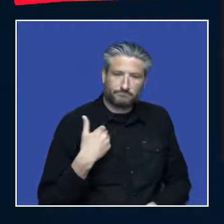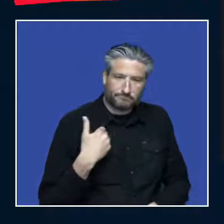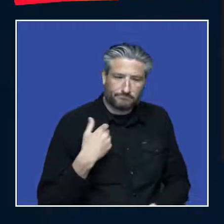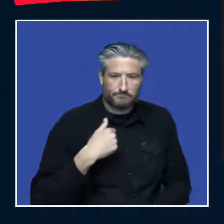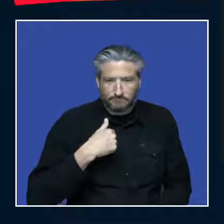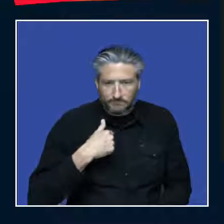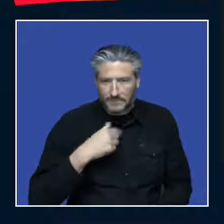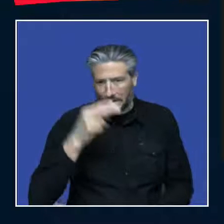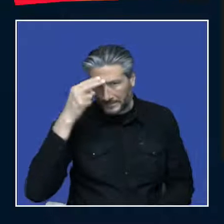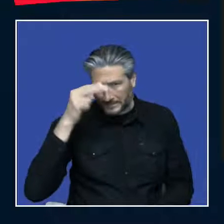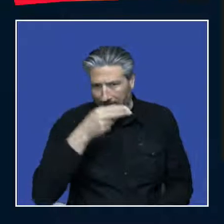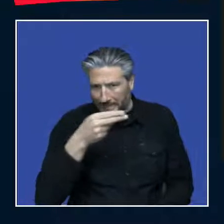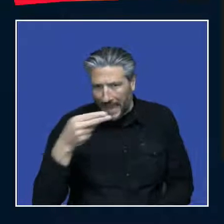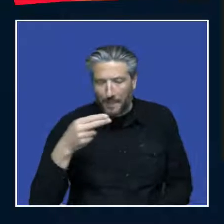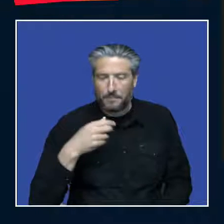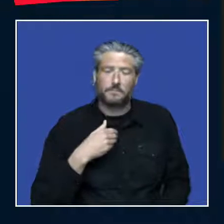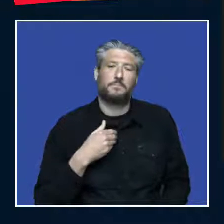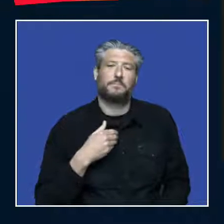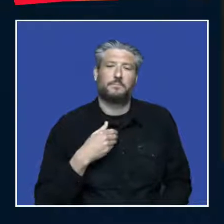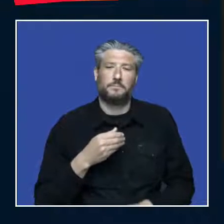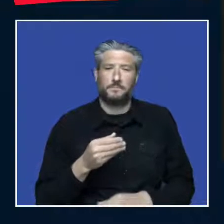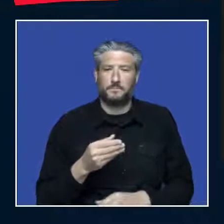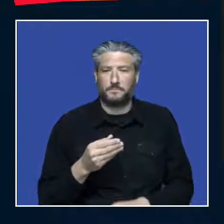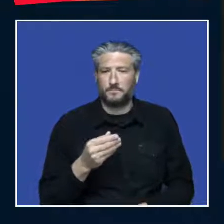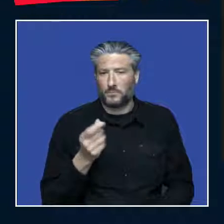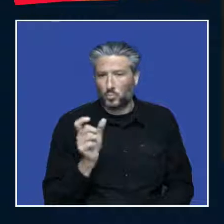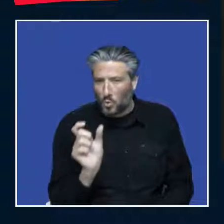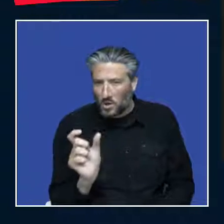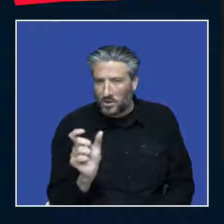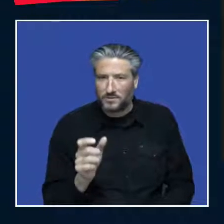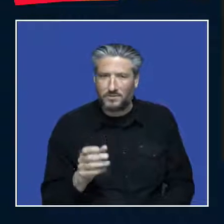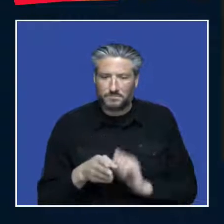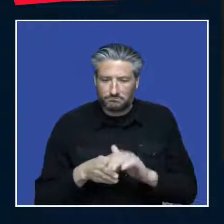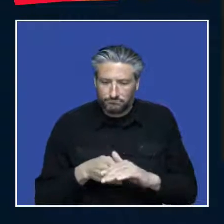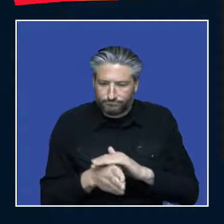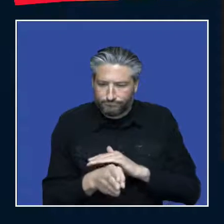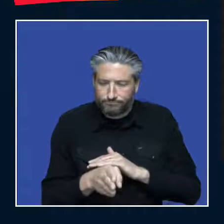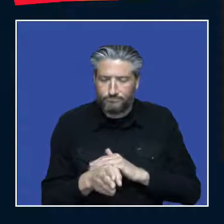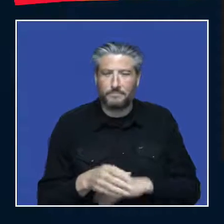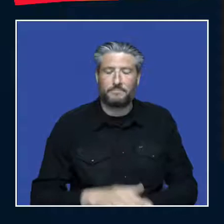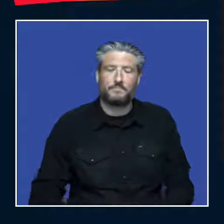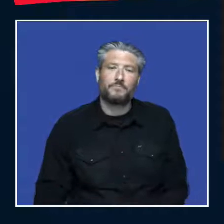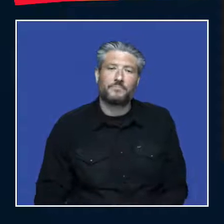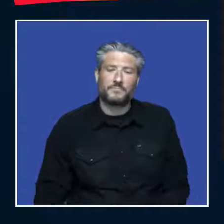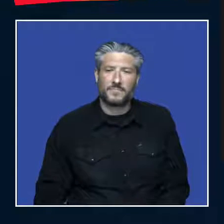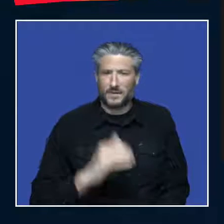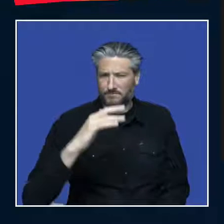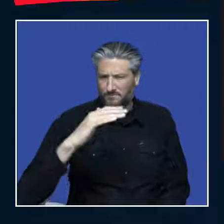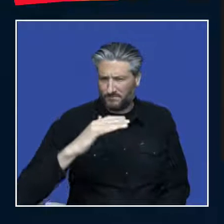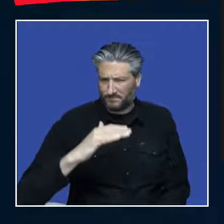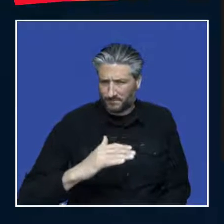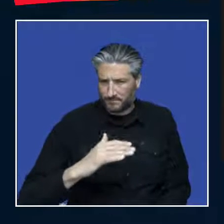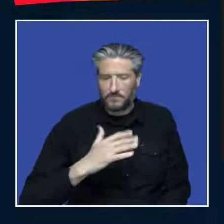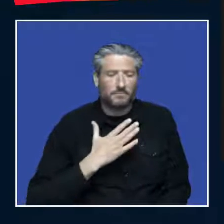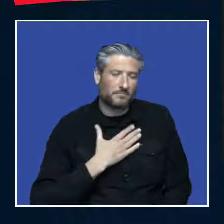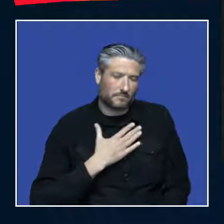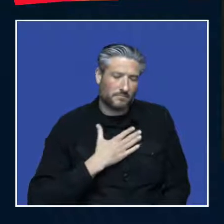an admin user here. That's obviously only needed if you do the local testing like I'm doing